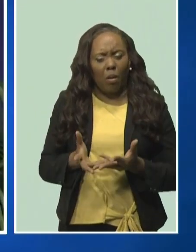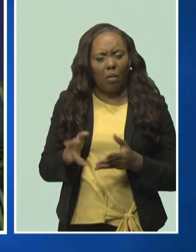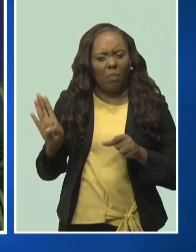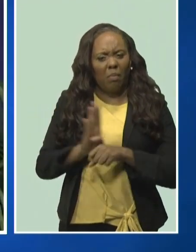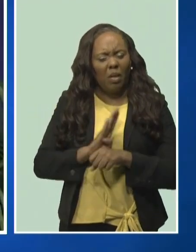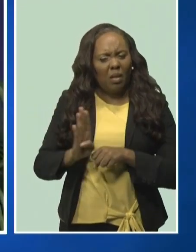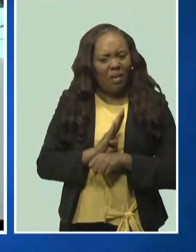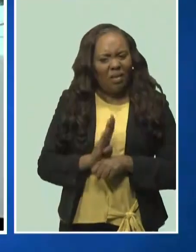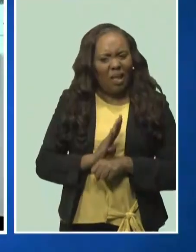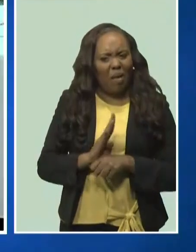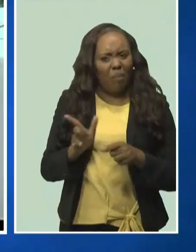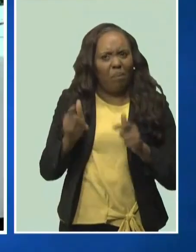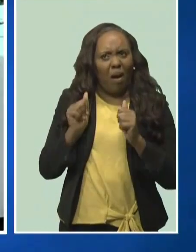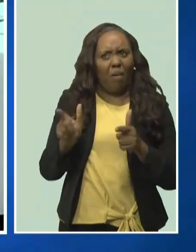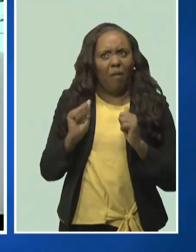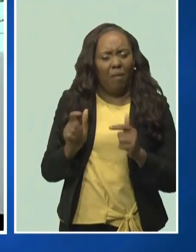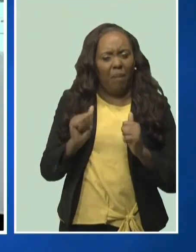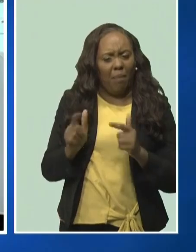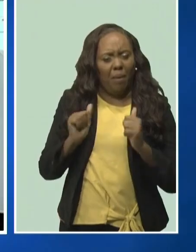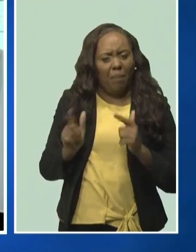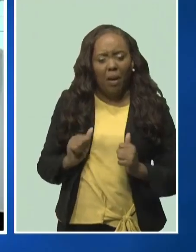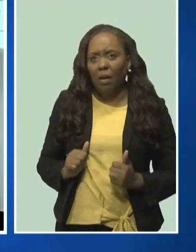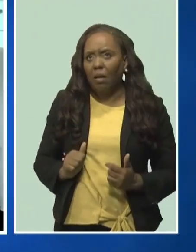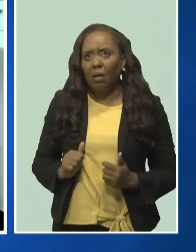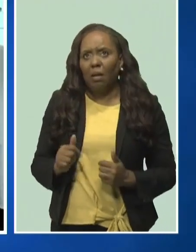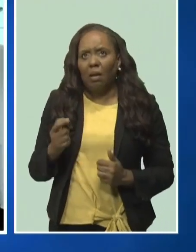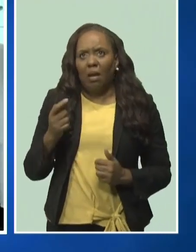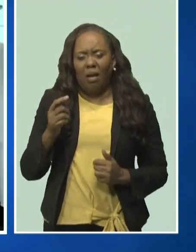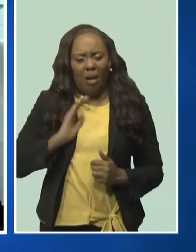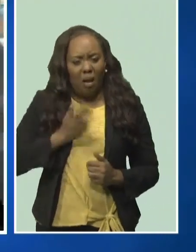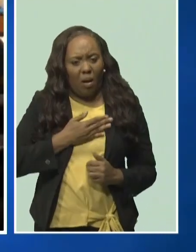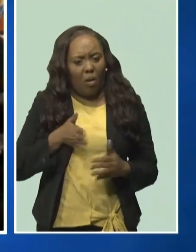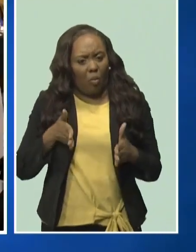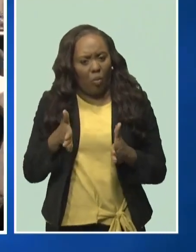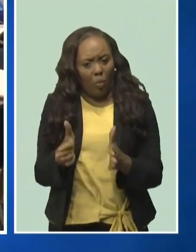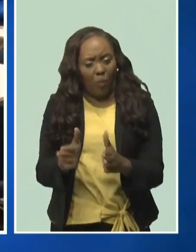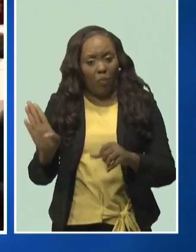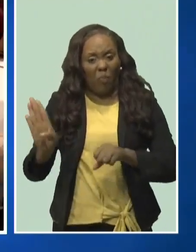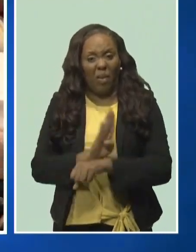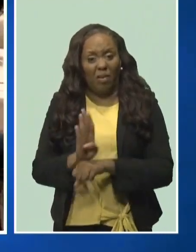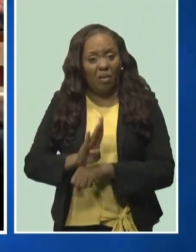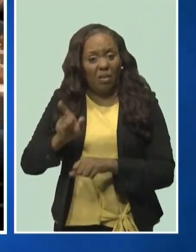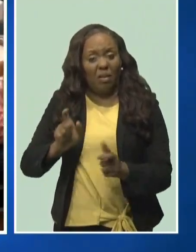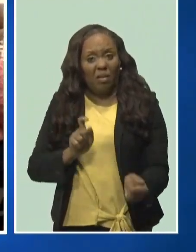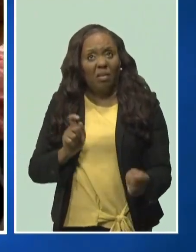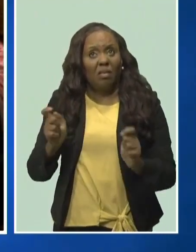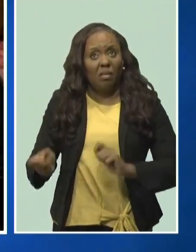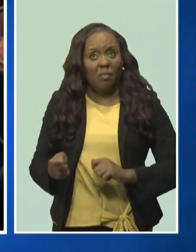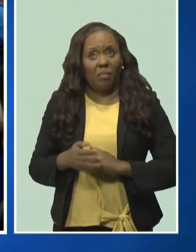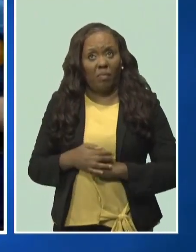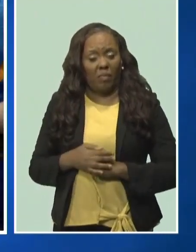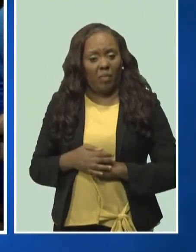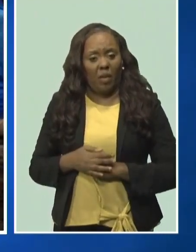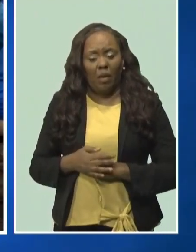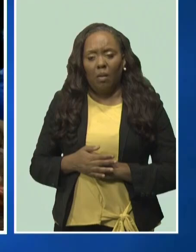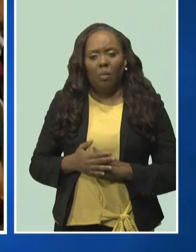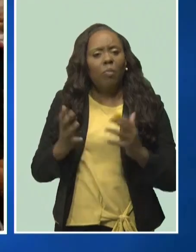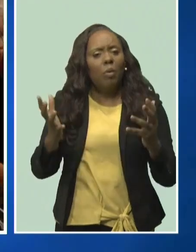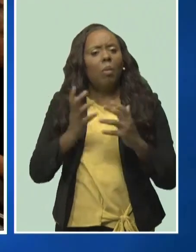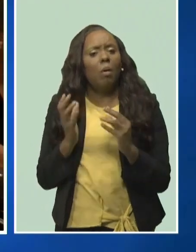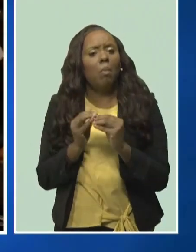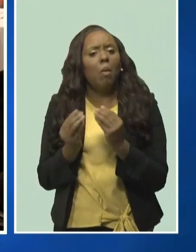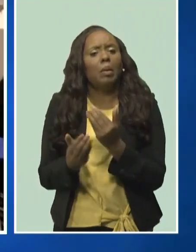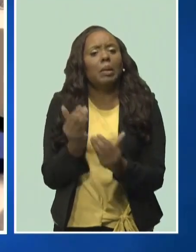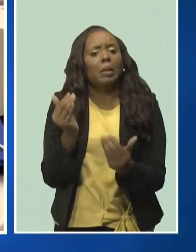allow us to overly bureaucratize the way in which we do business. We talk about business facilitation, we talk about the ease of doing